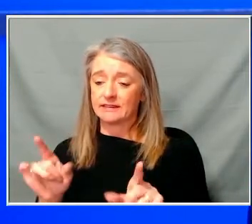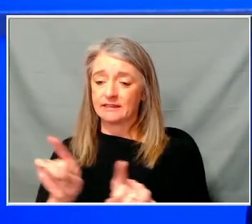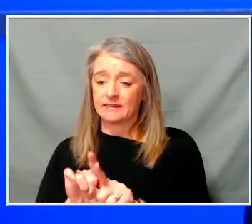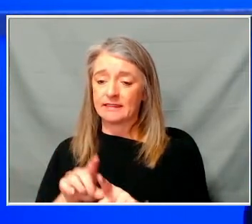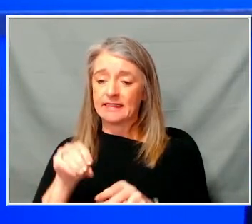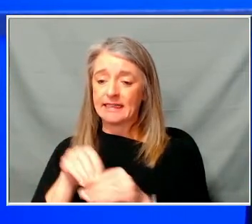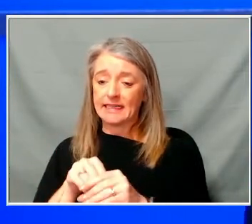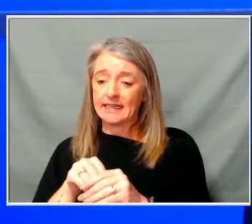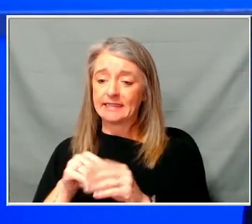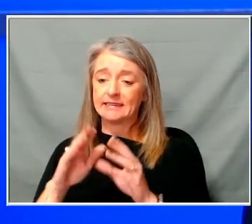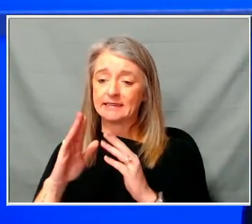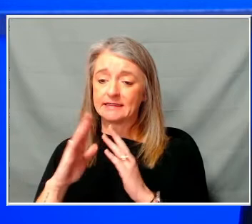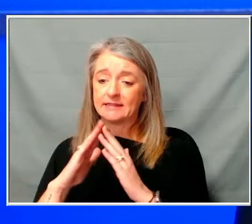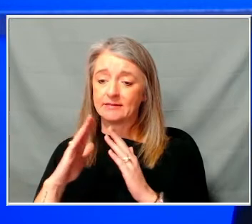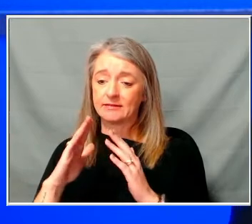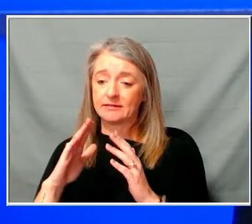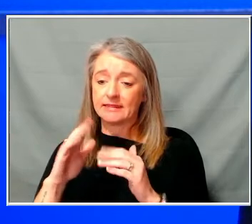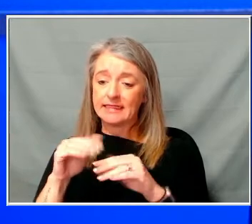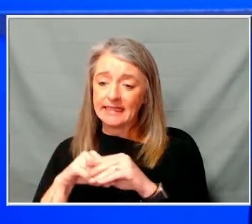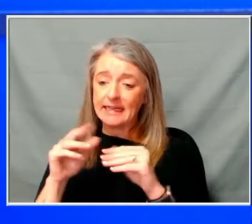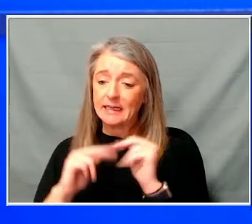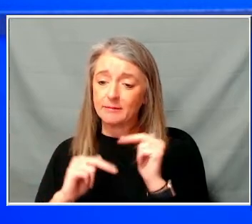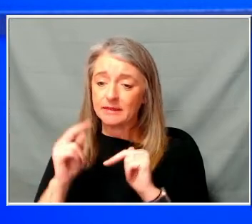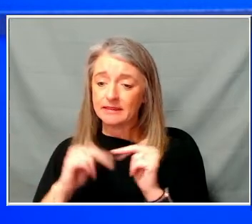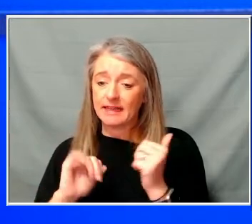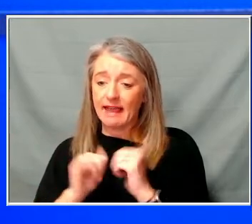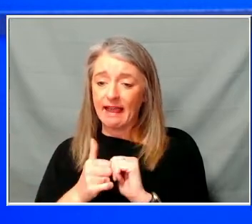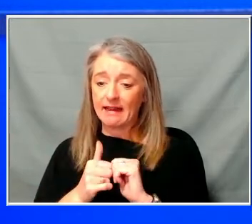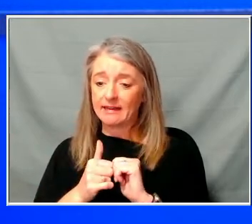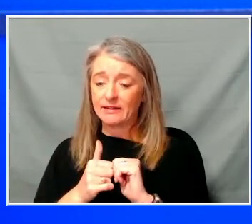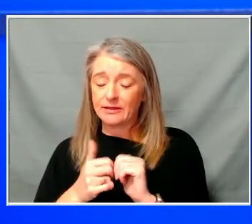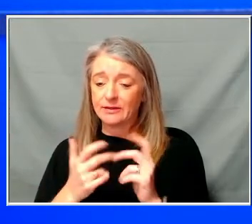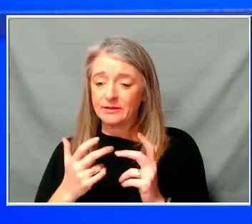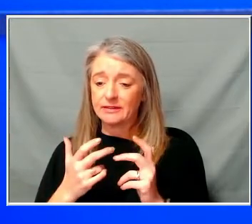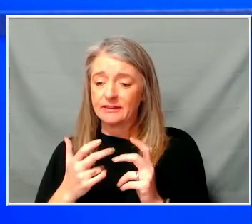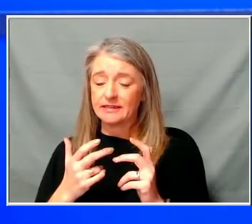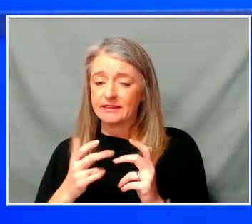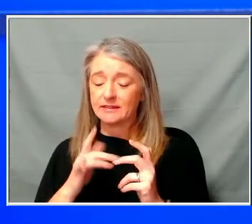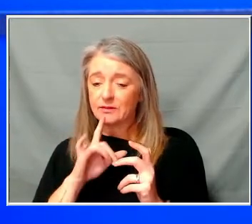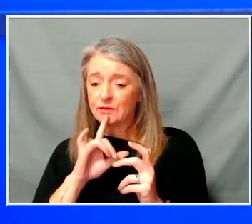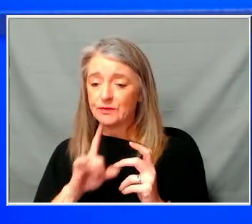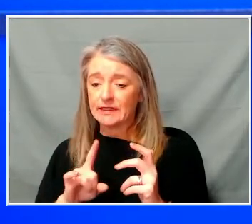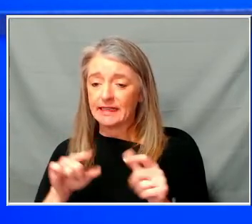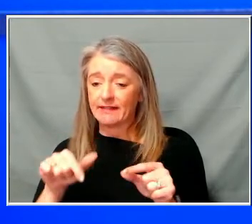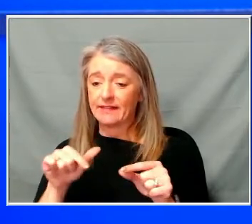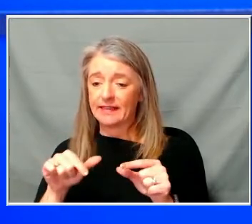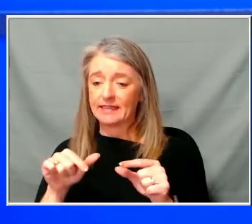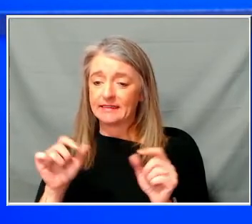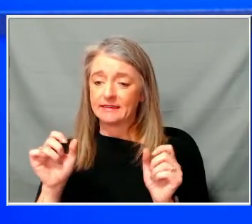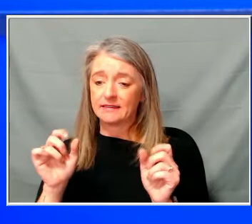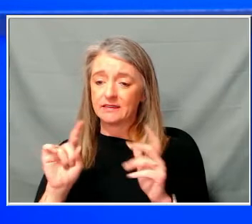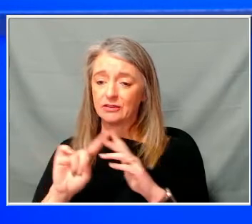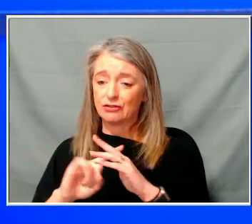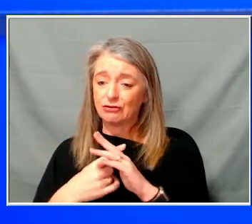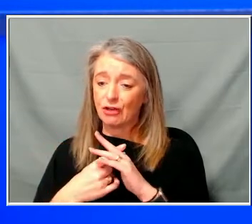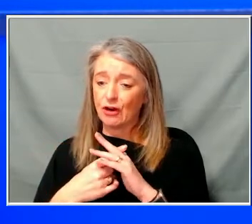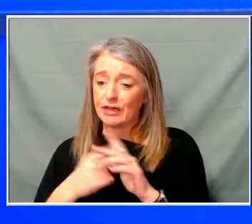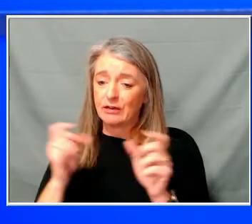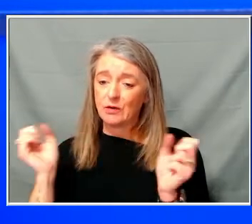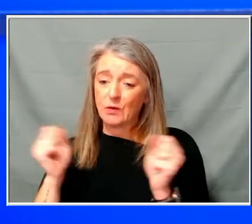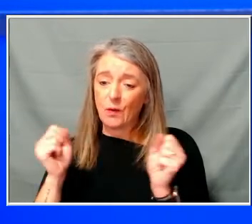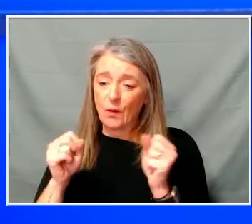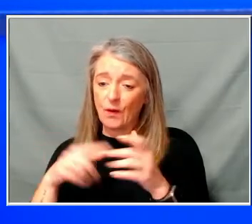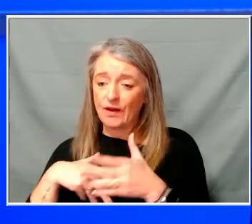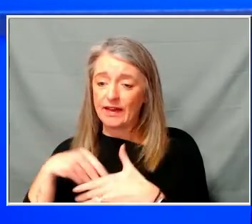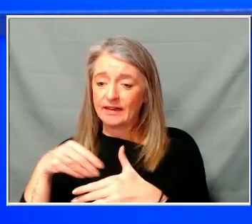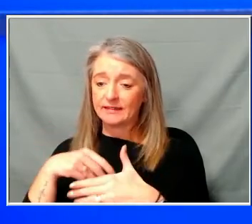indoors. How do you beat that? In these conditions, is it starting to get really blustery and cold and